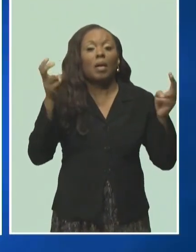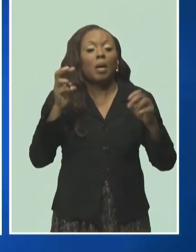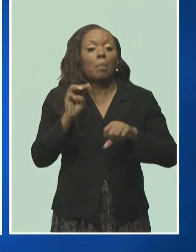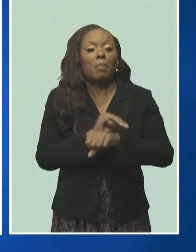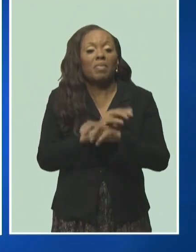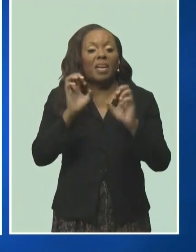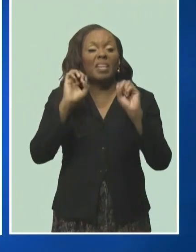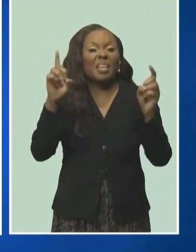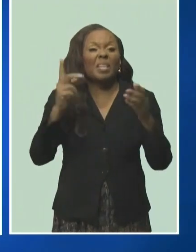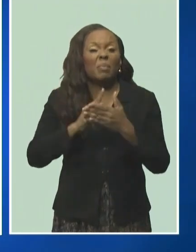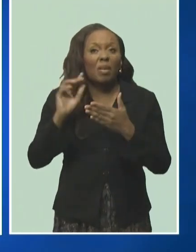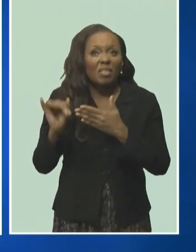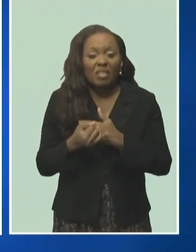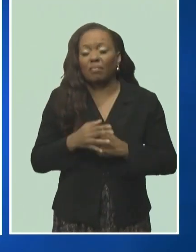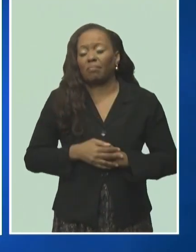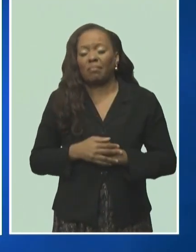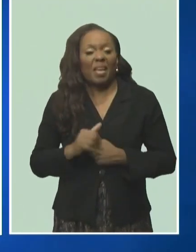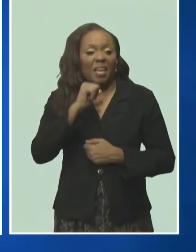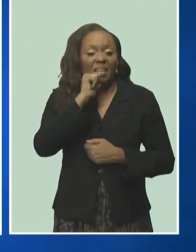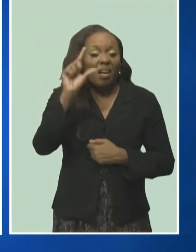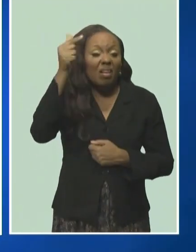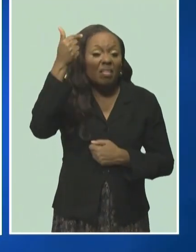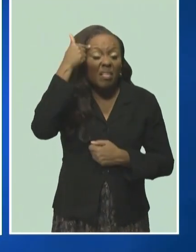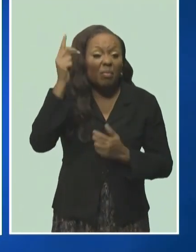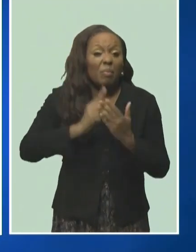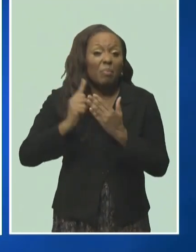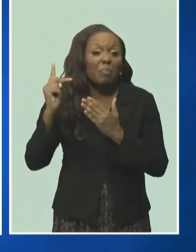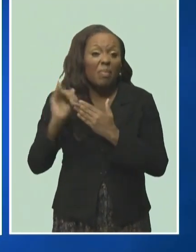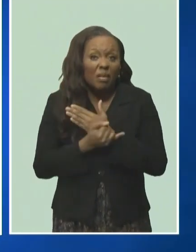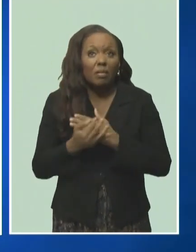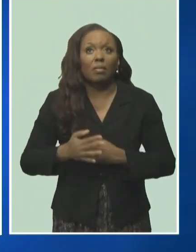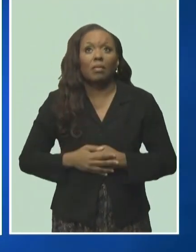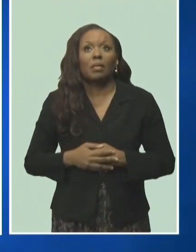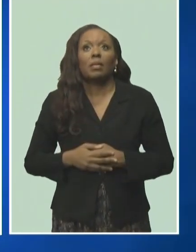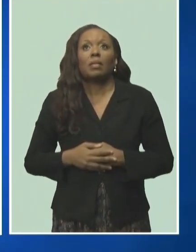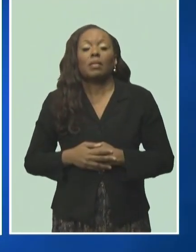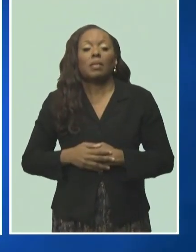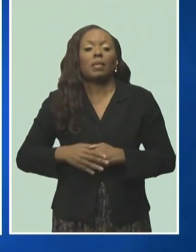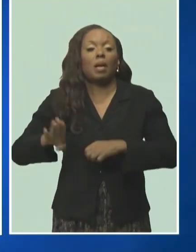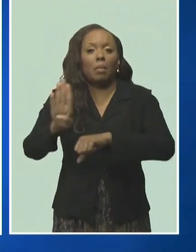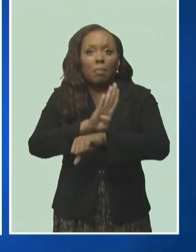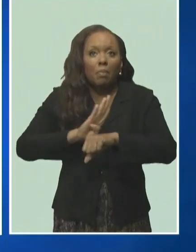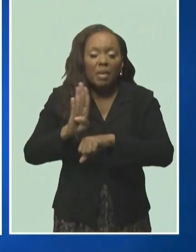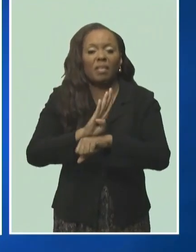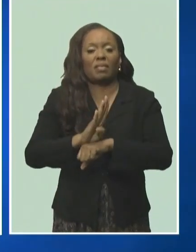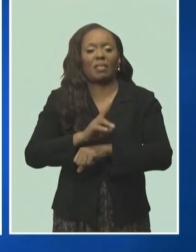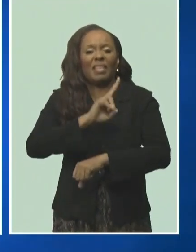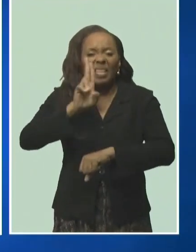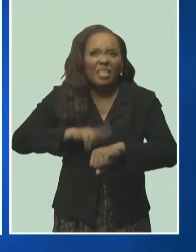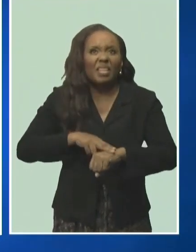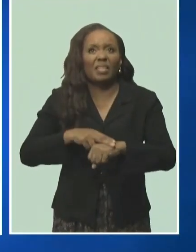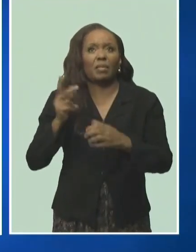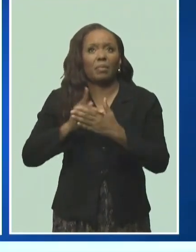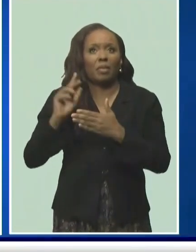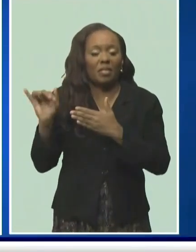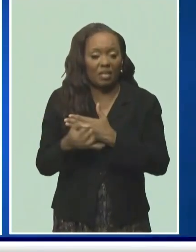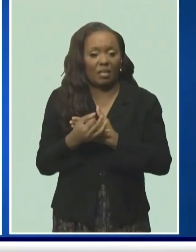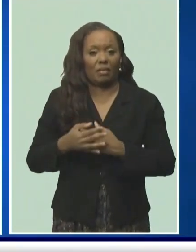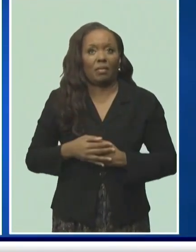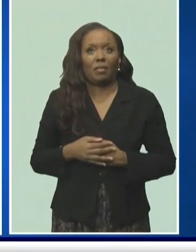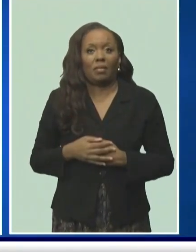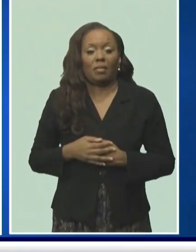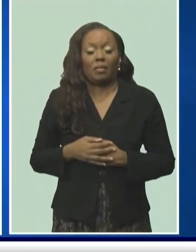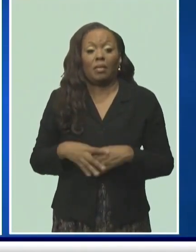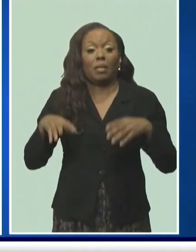is not a whole of government project. This is a whole of nation project. Prime Minister Mia Amor-Motley